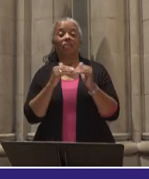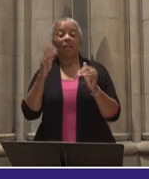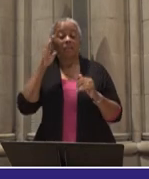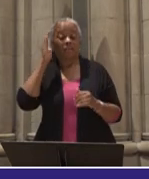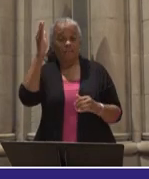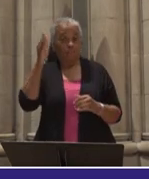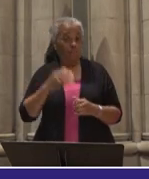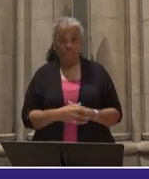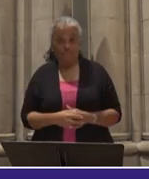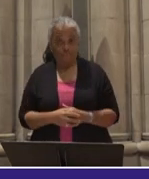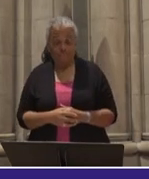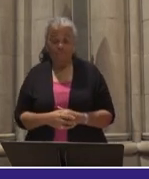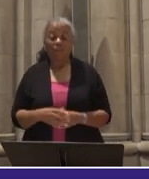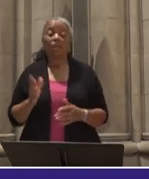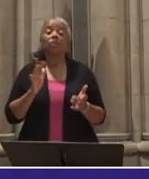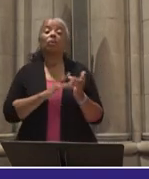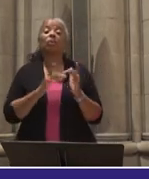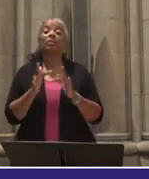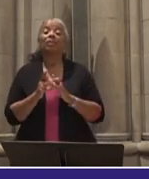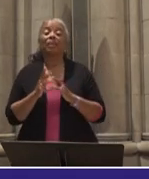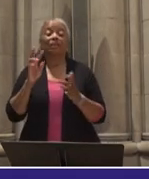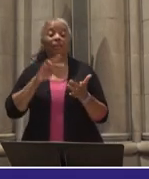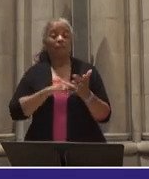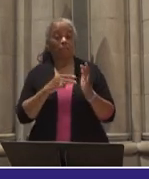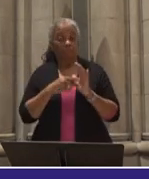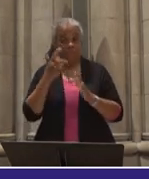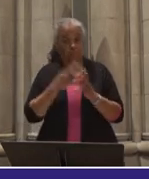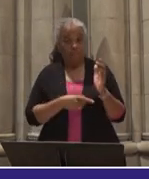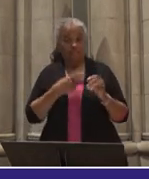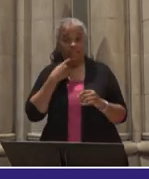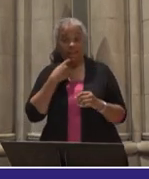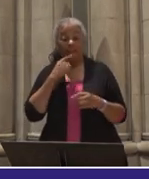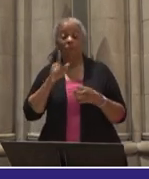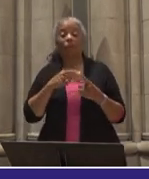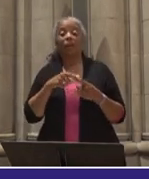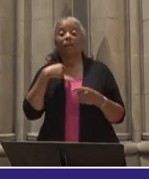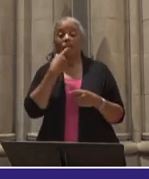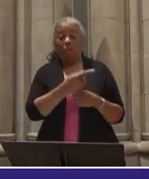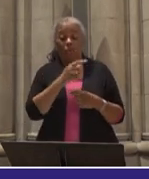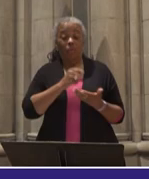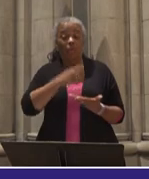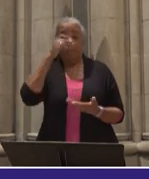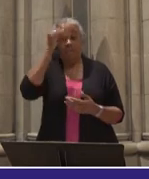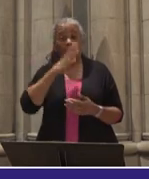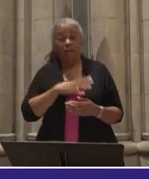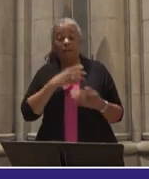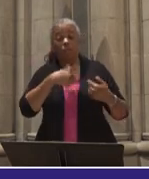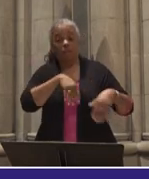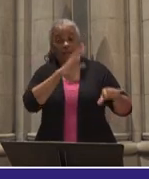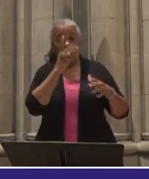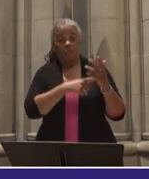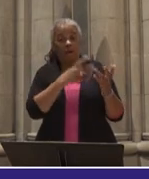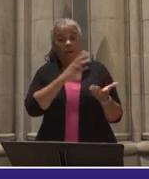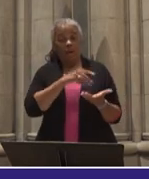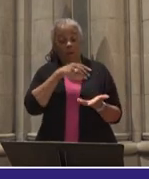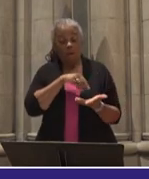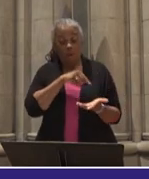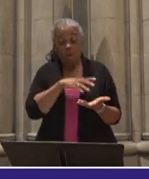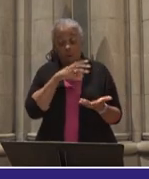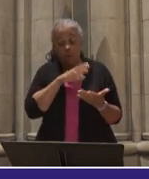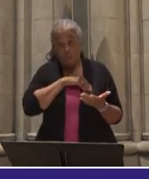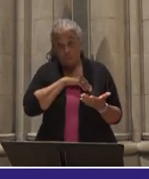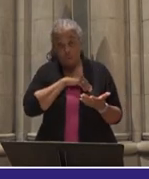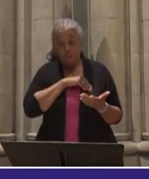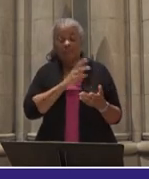future. And so Jesus meant what he said when he told the rich man to give up what he owned, to give up his wealth to the